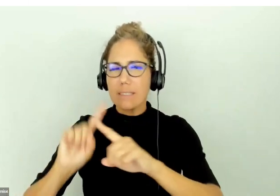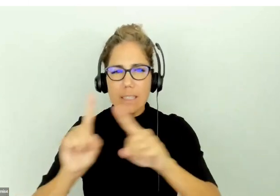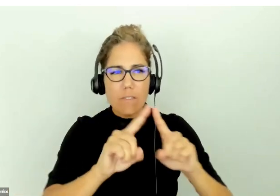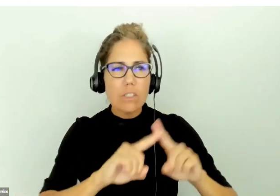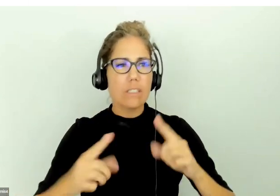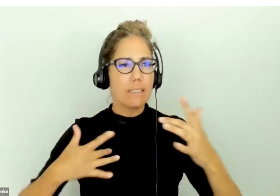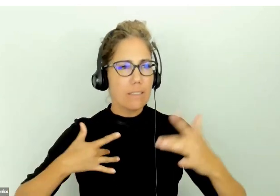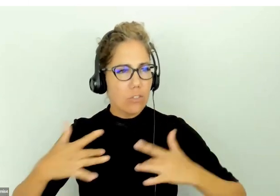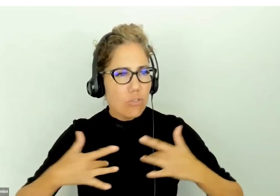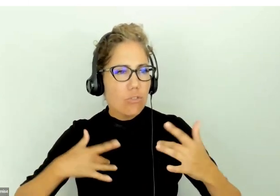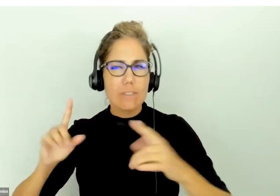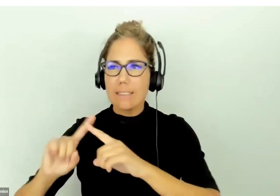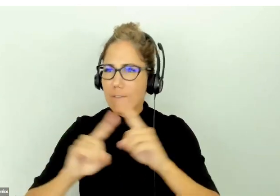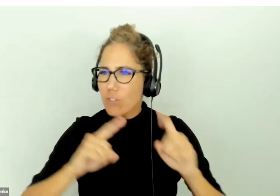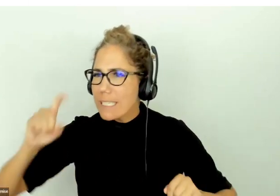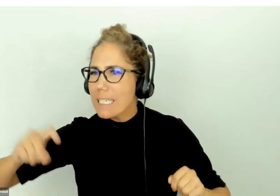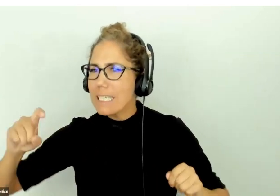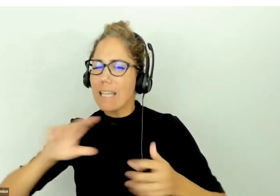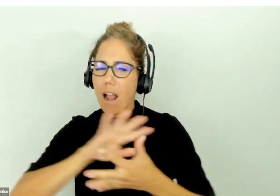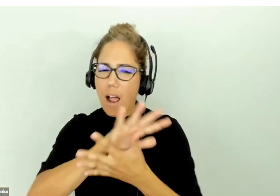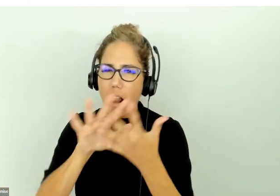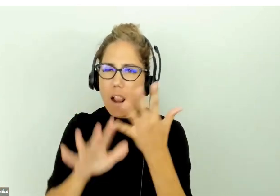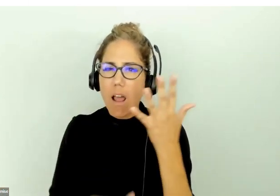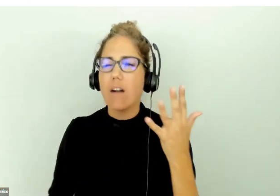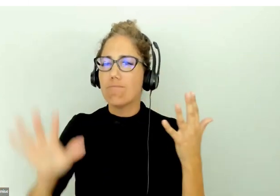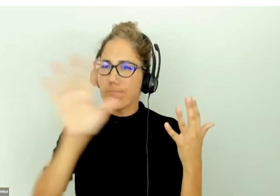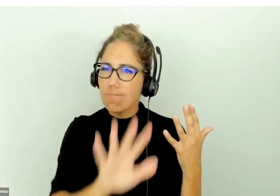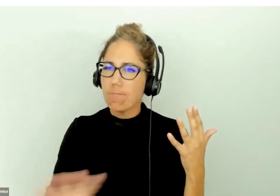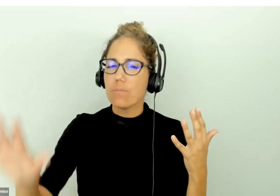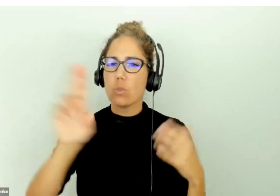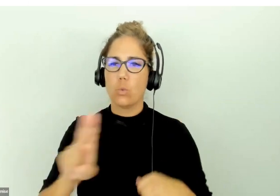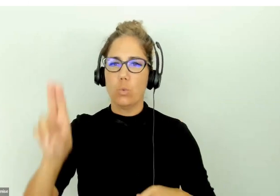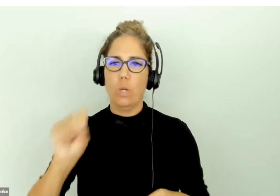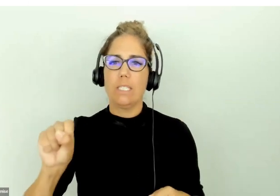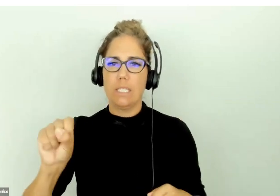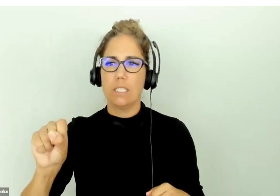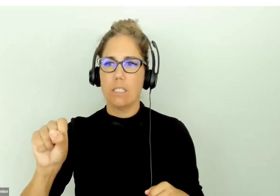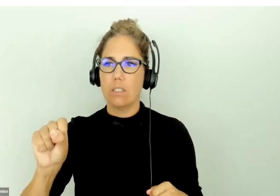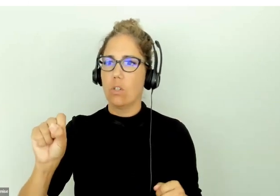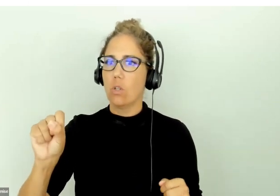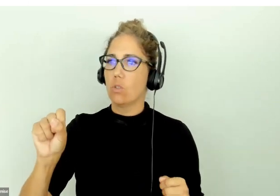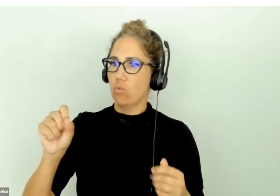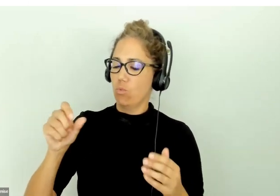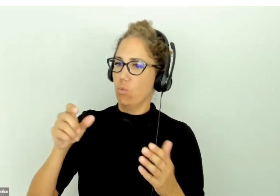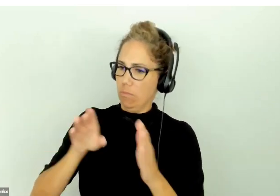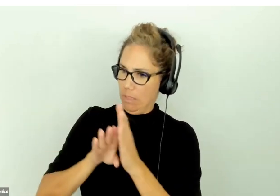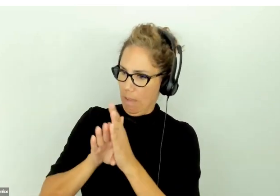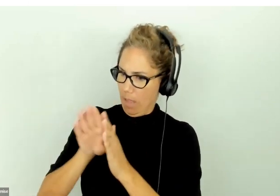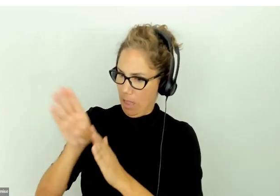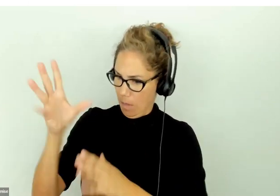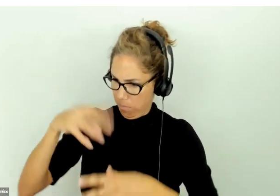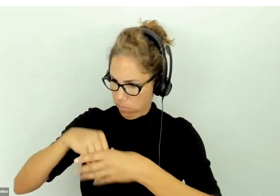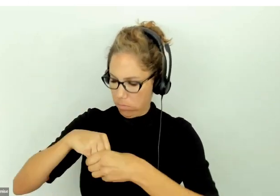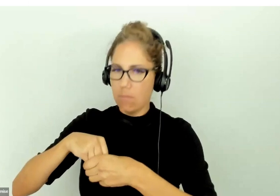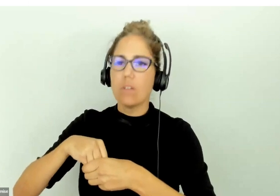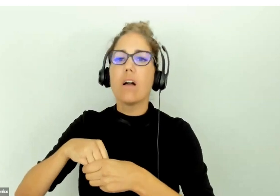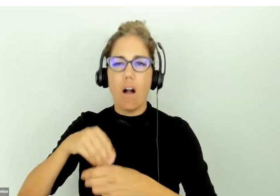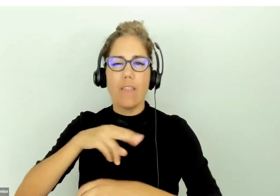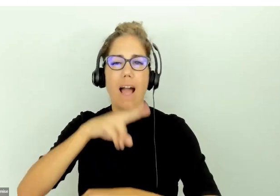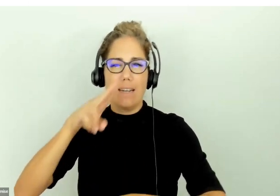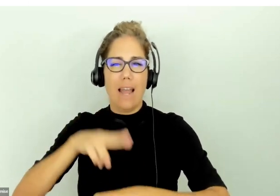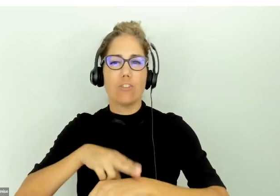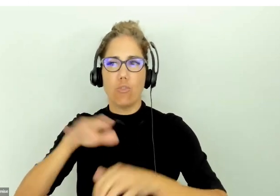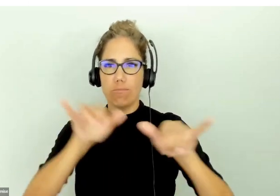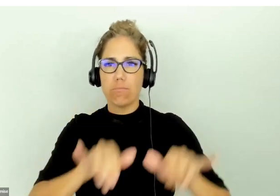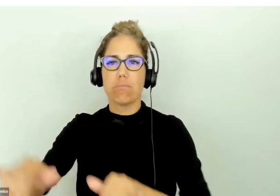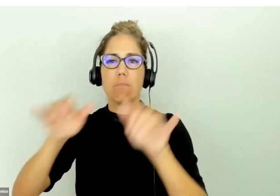different concerns and different needs all across the country to inform the development of a national plan on aging. And as